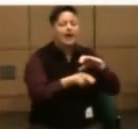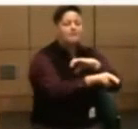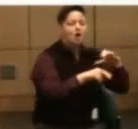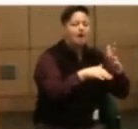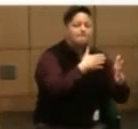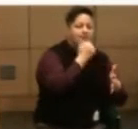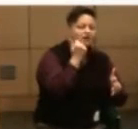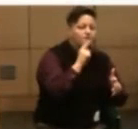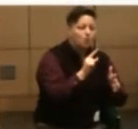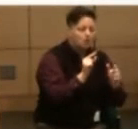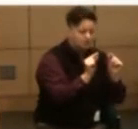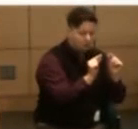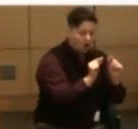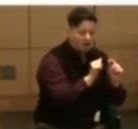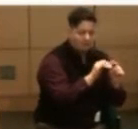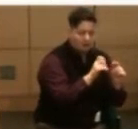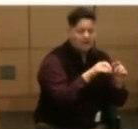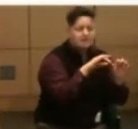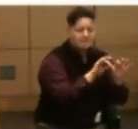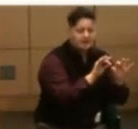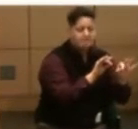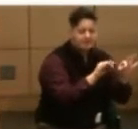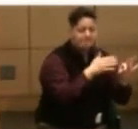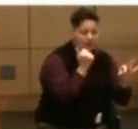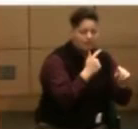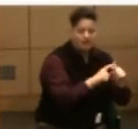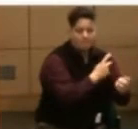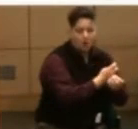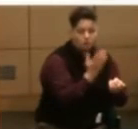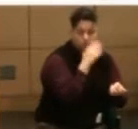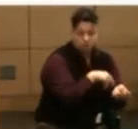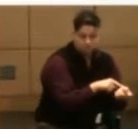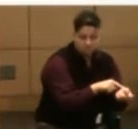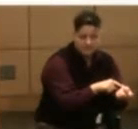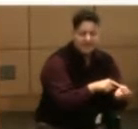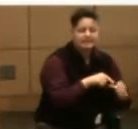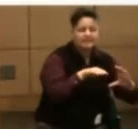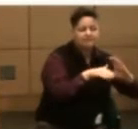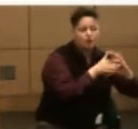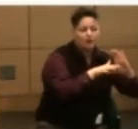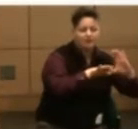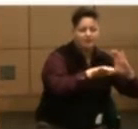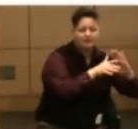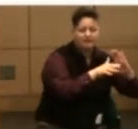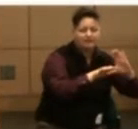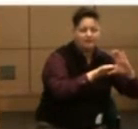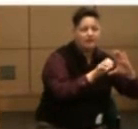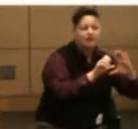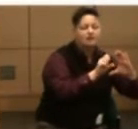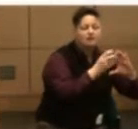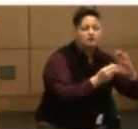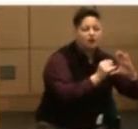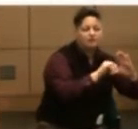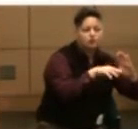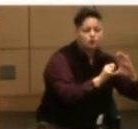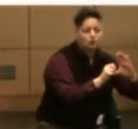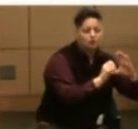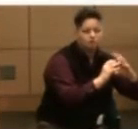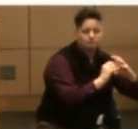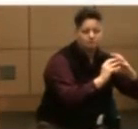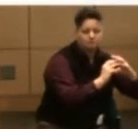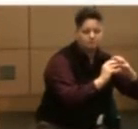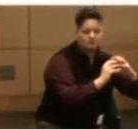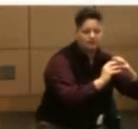small abnormalities, but it can't see the bone. It sees instead the fluid and the soft tissue. And so they're kind of almost like not